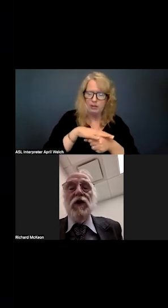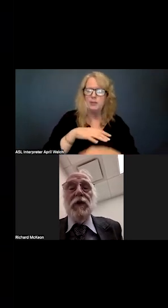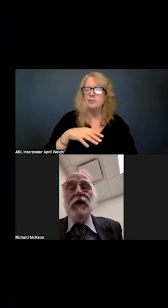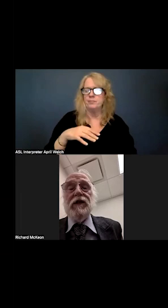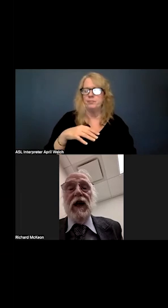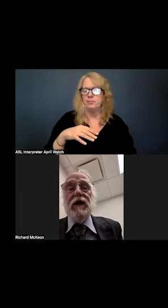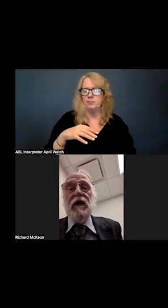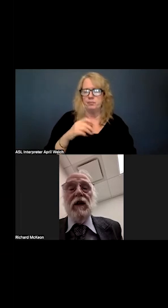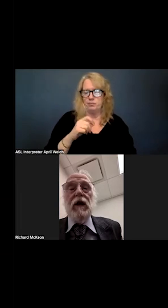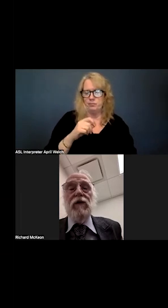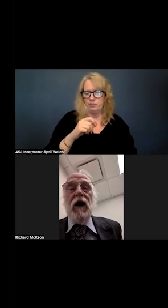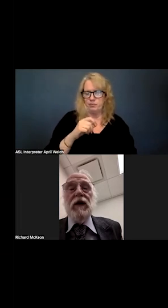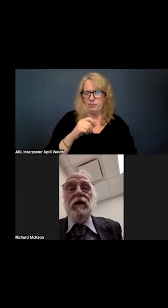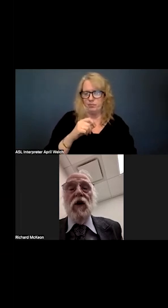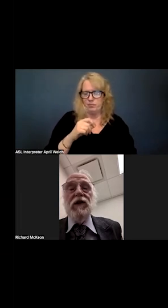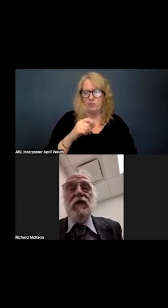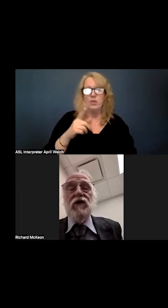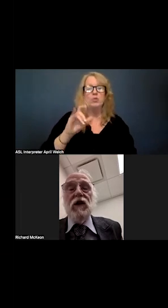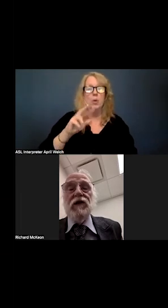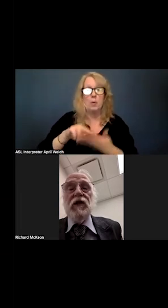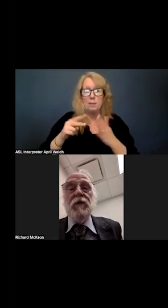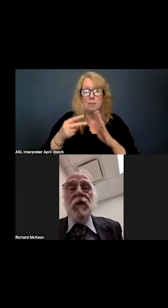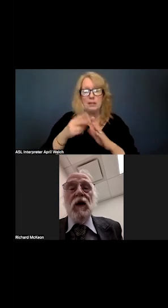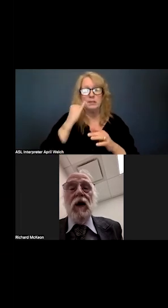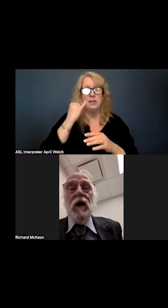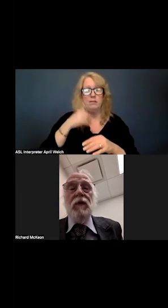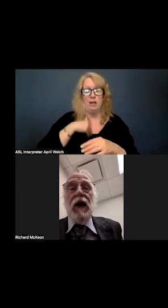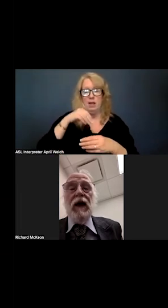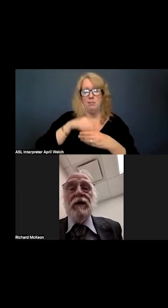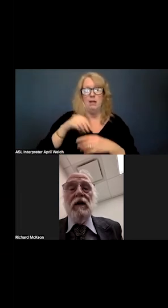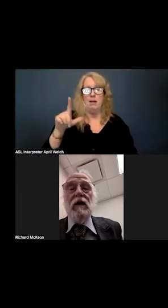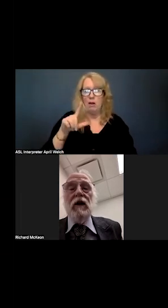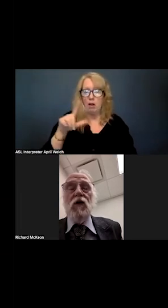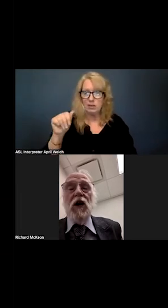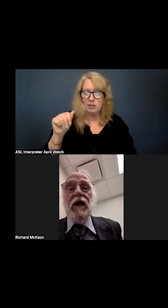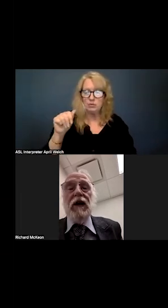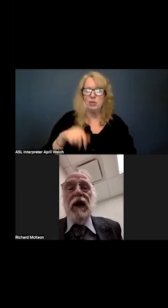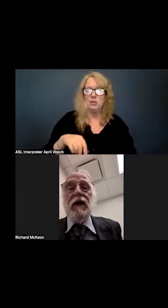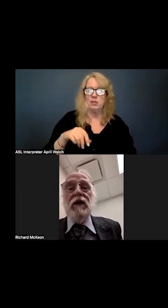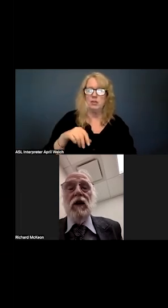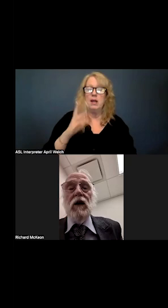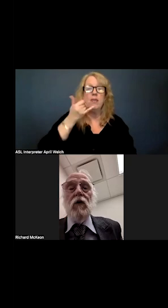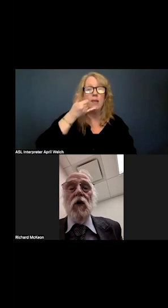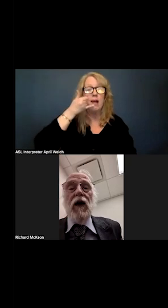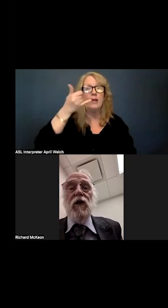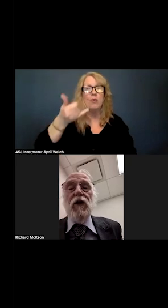So this means that if I'm in Los Angeles and I call 988, rather than